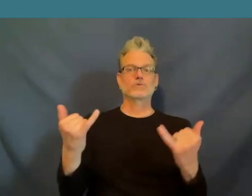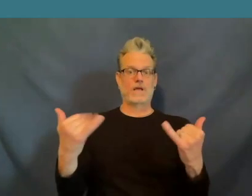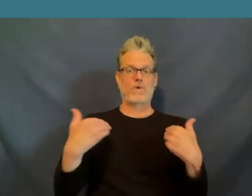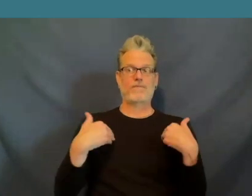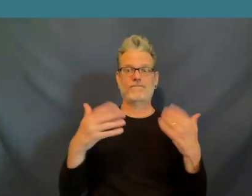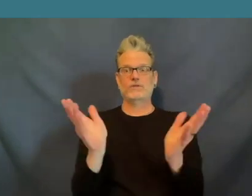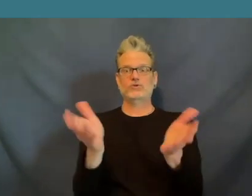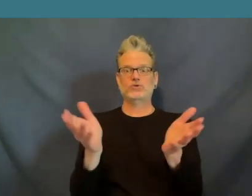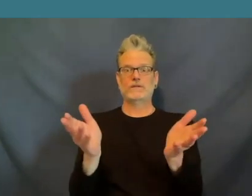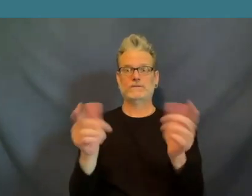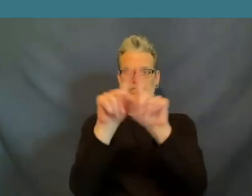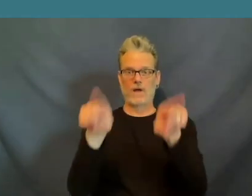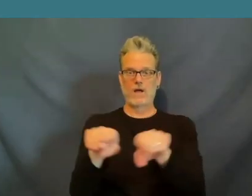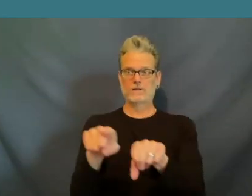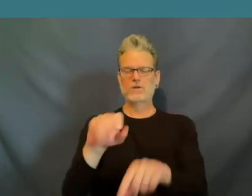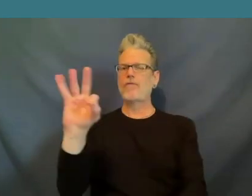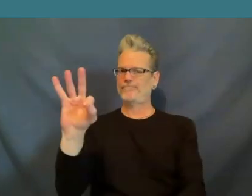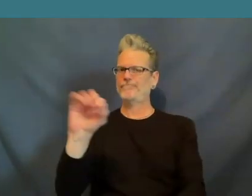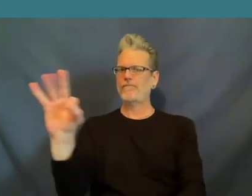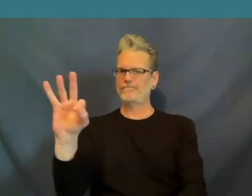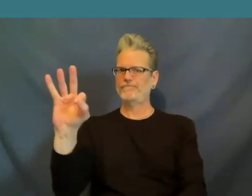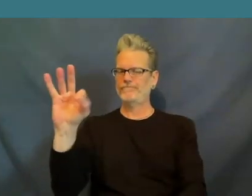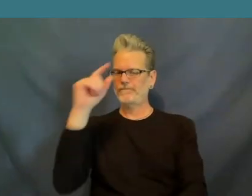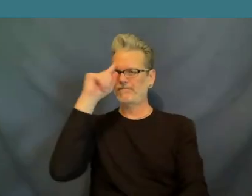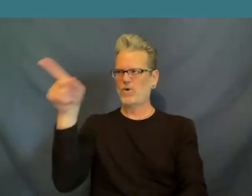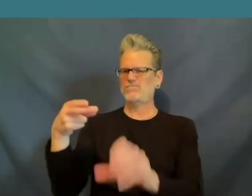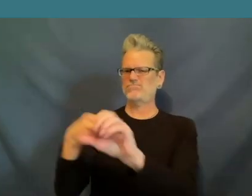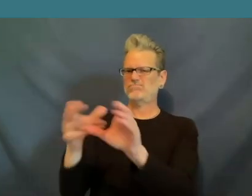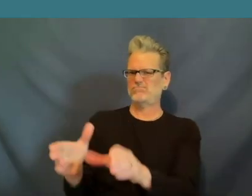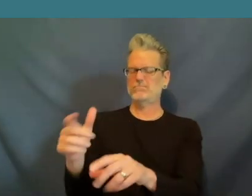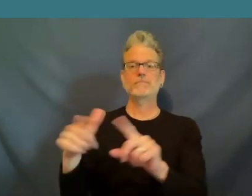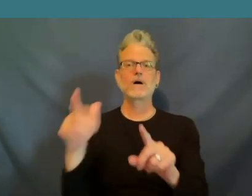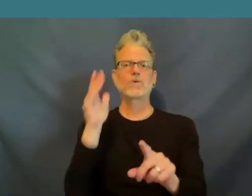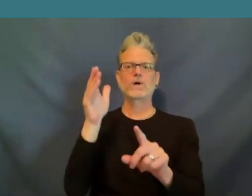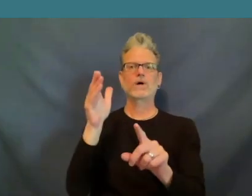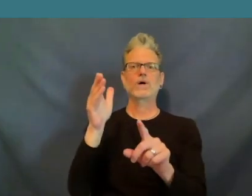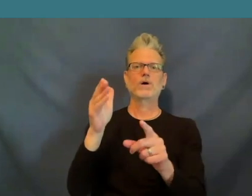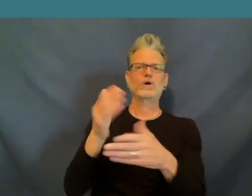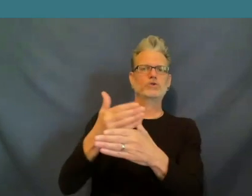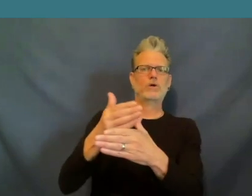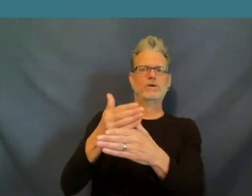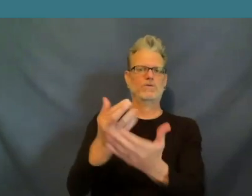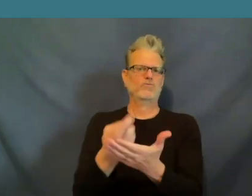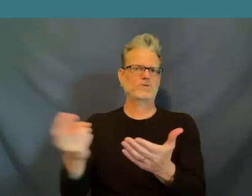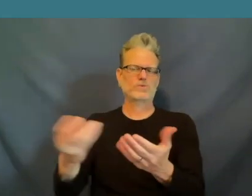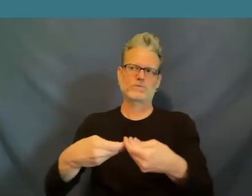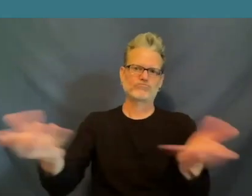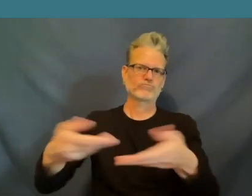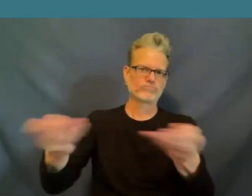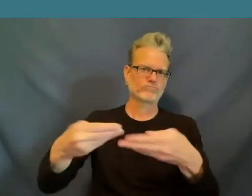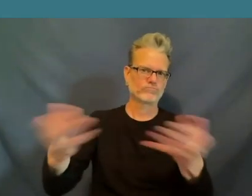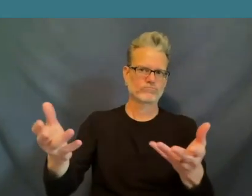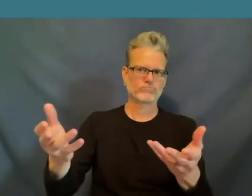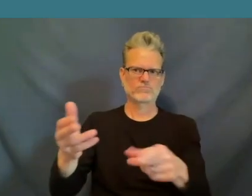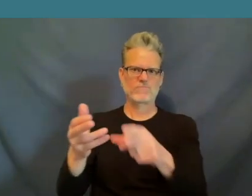turned off for attendees, but we will be sharing a lot of different resources throughout the course of the webinar in the chat box, so